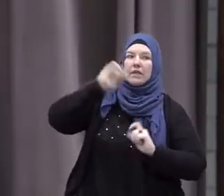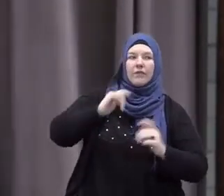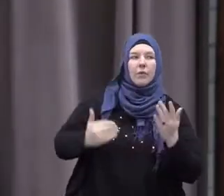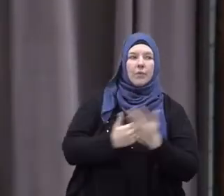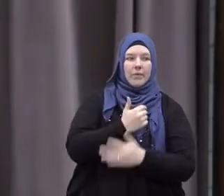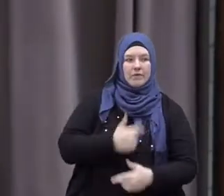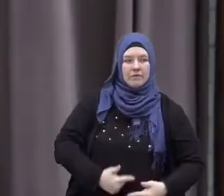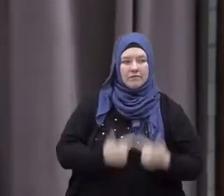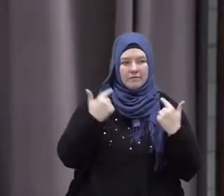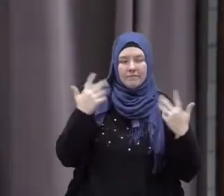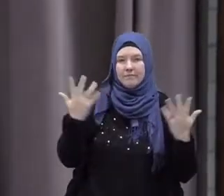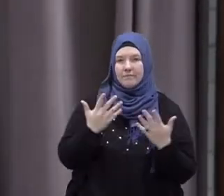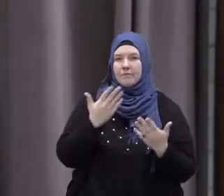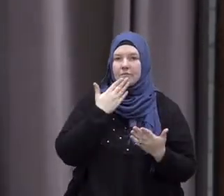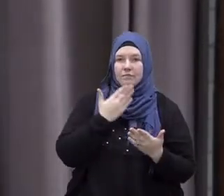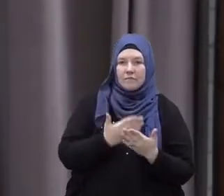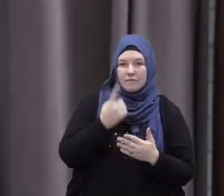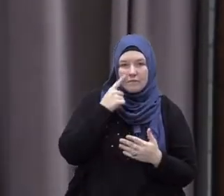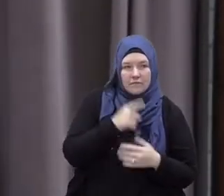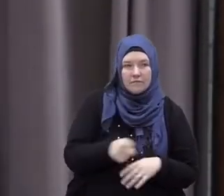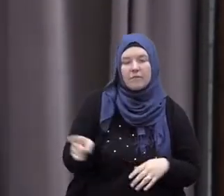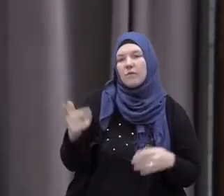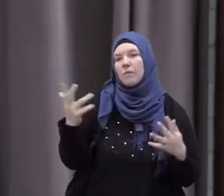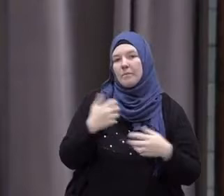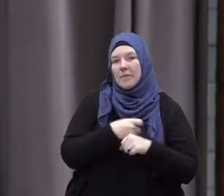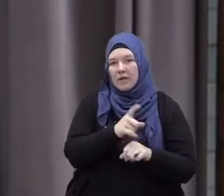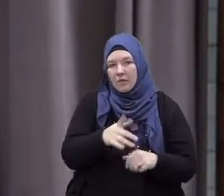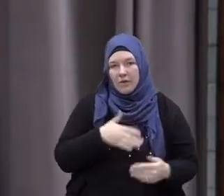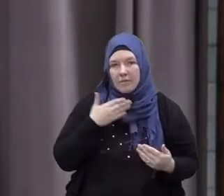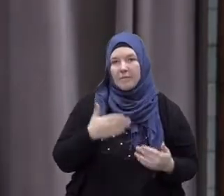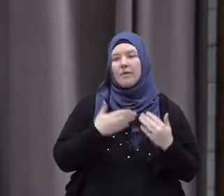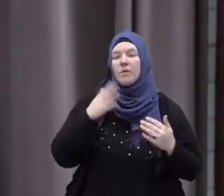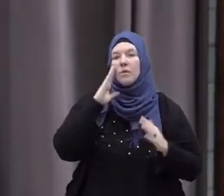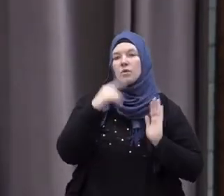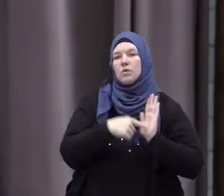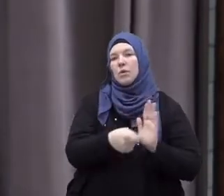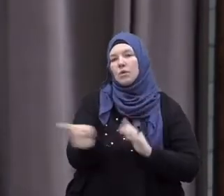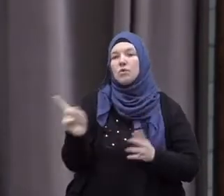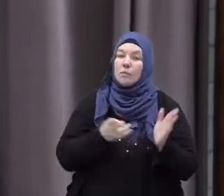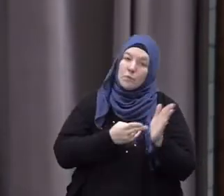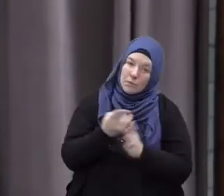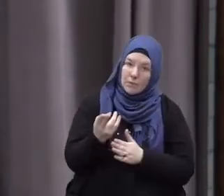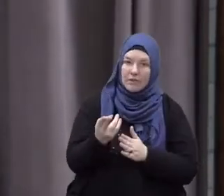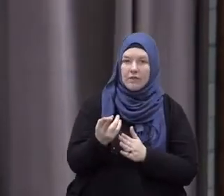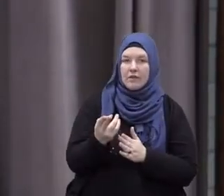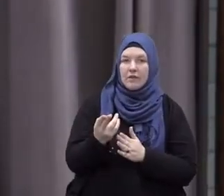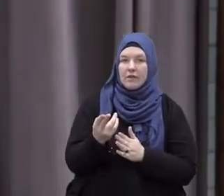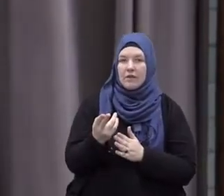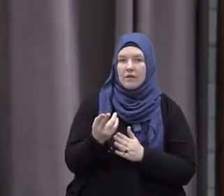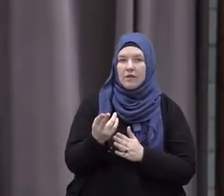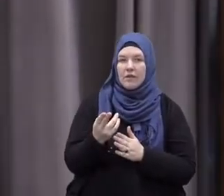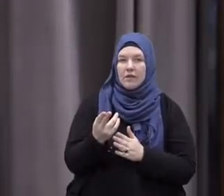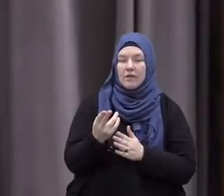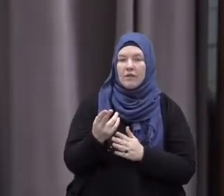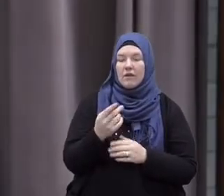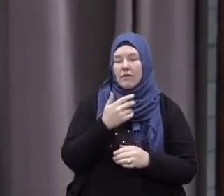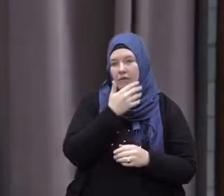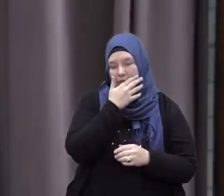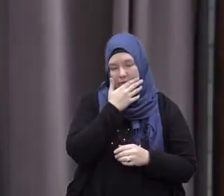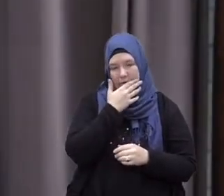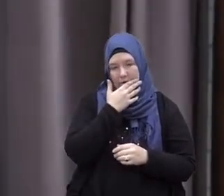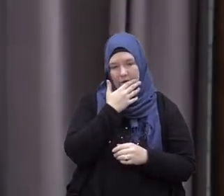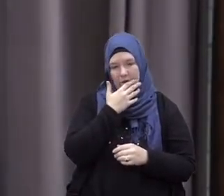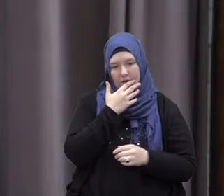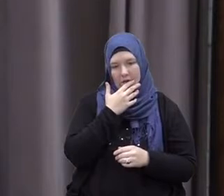vision for what is troubling you, what is making you happy. It will show you truth as truth and falsehood as